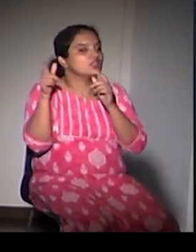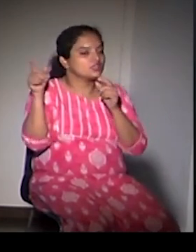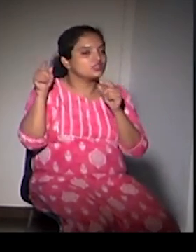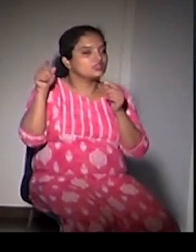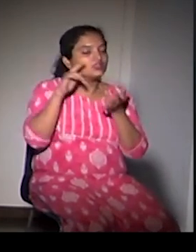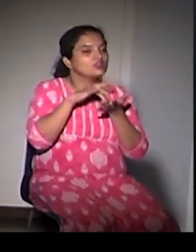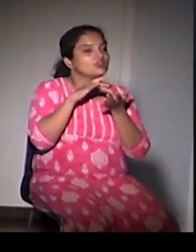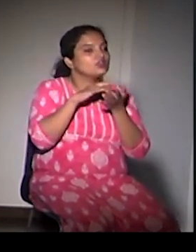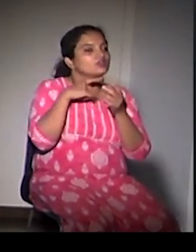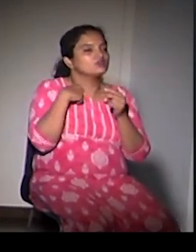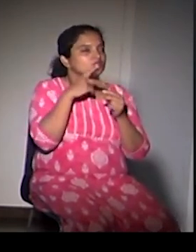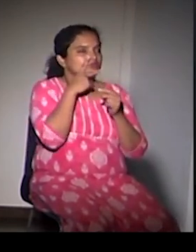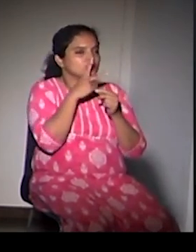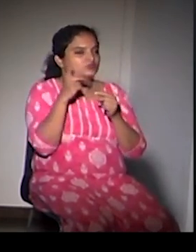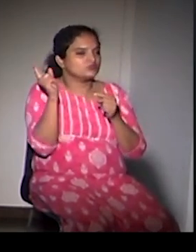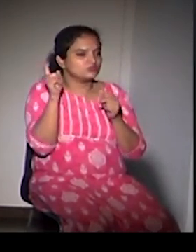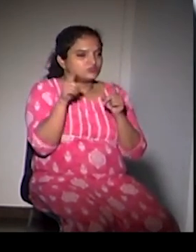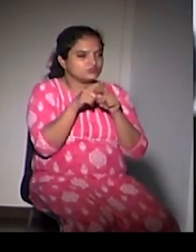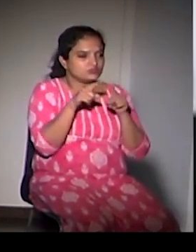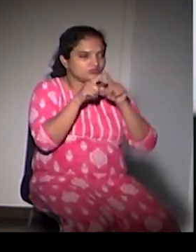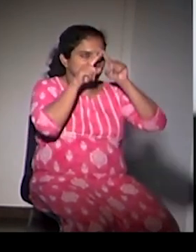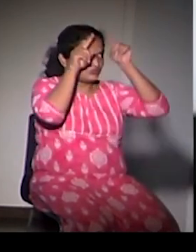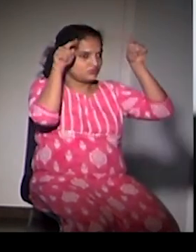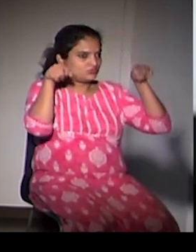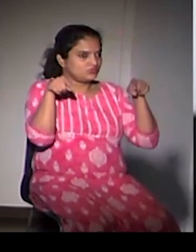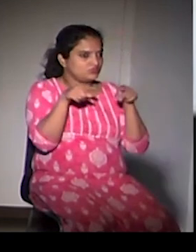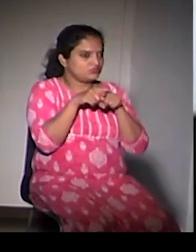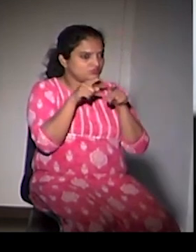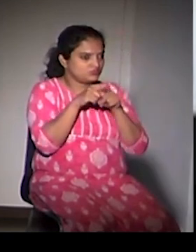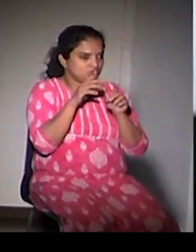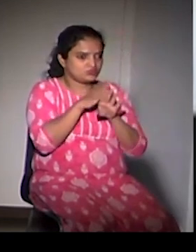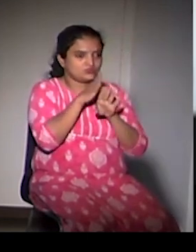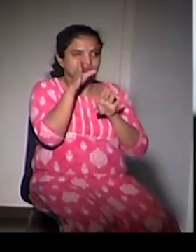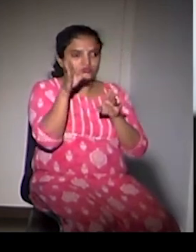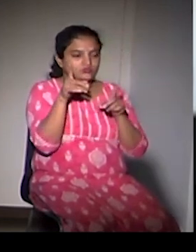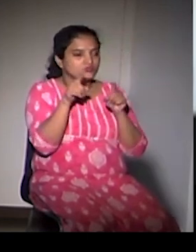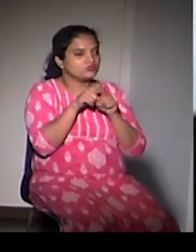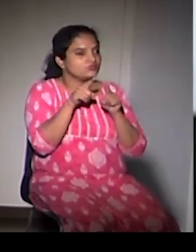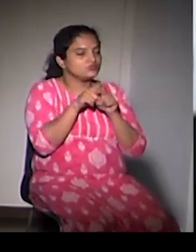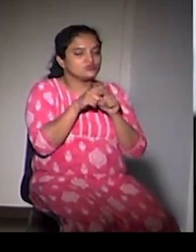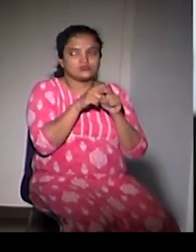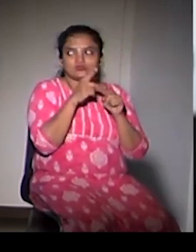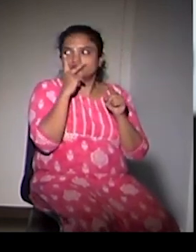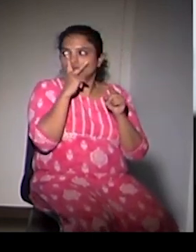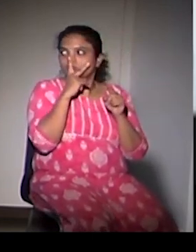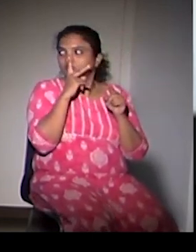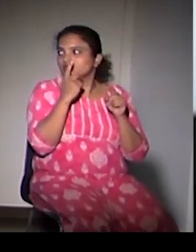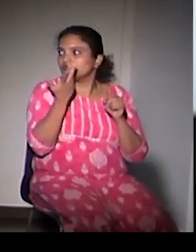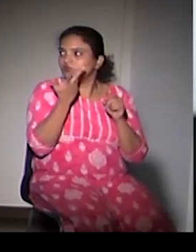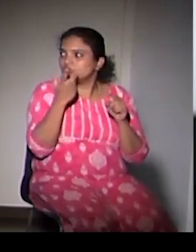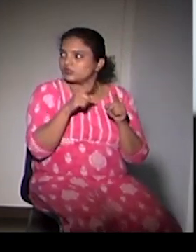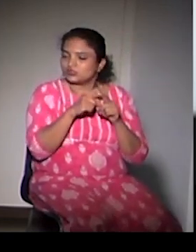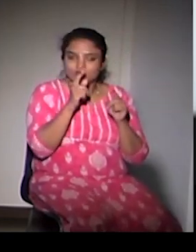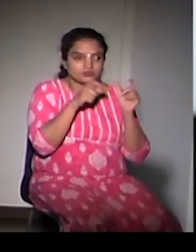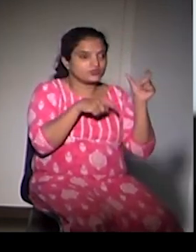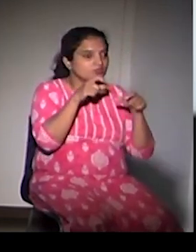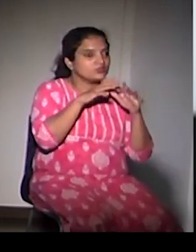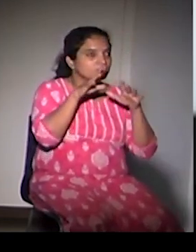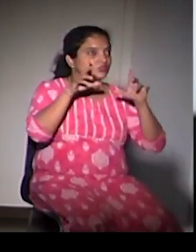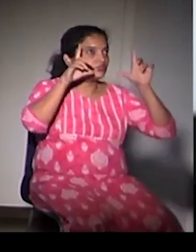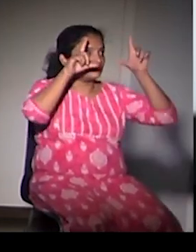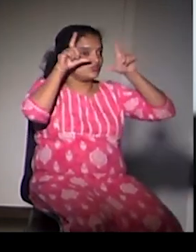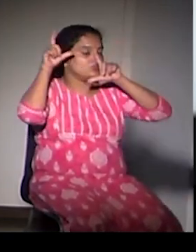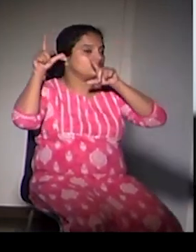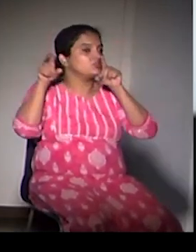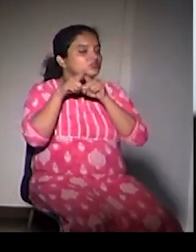example is also remarkably little visited, but it's very well preserved because most of the tiles are